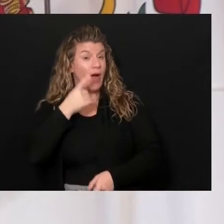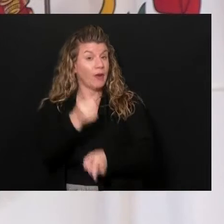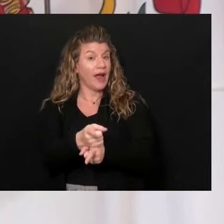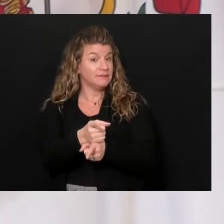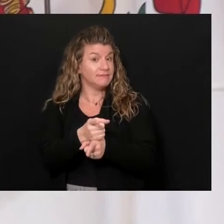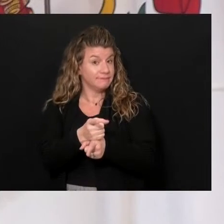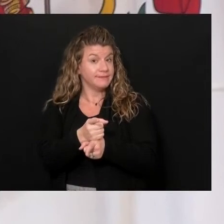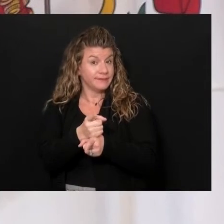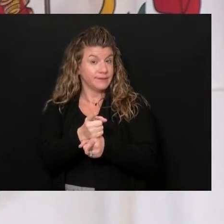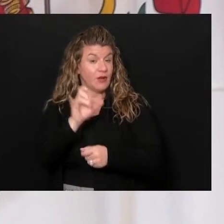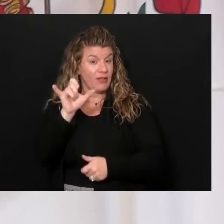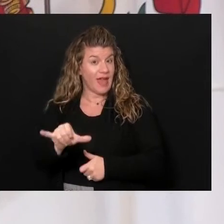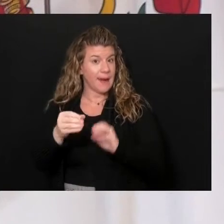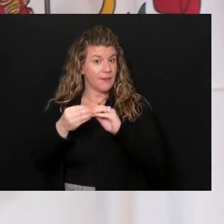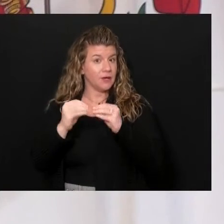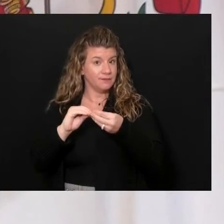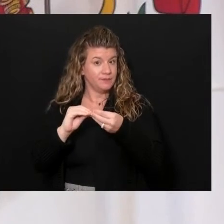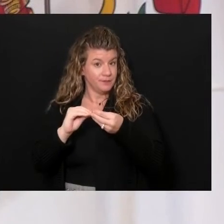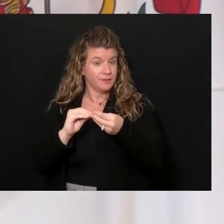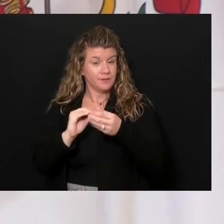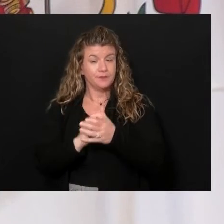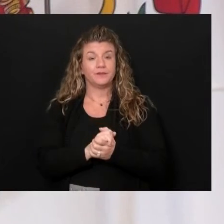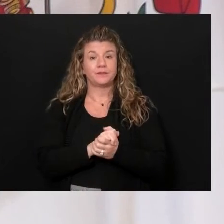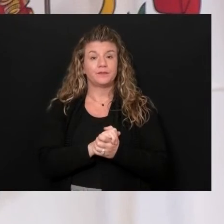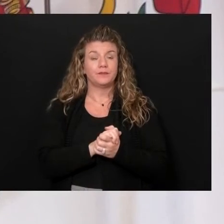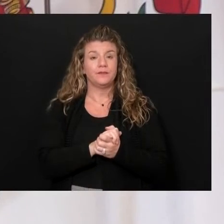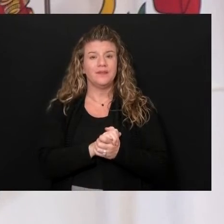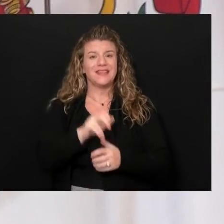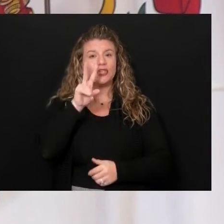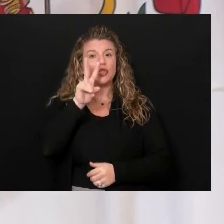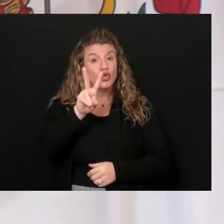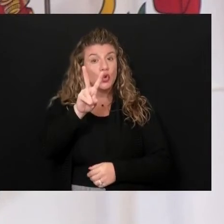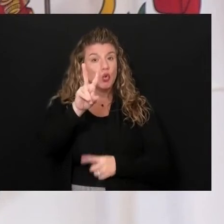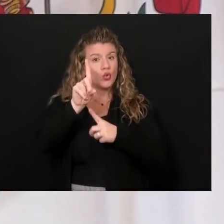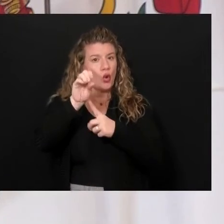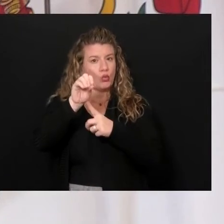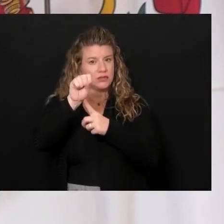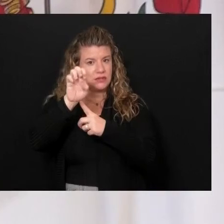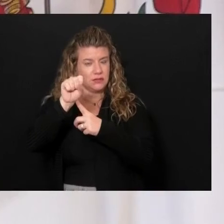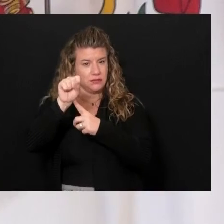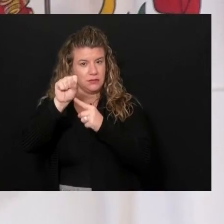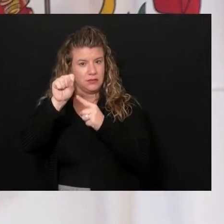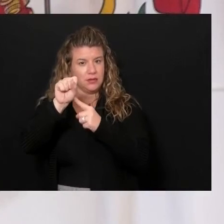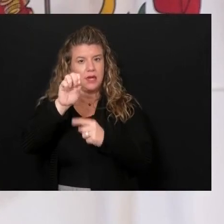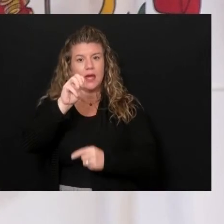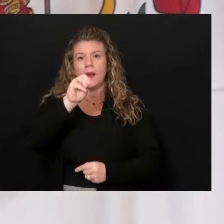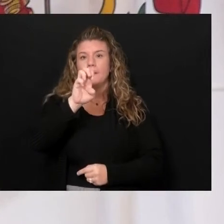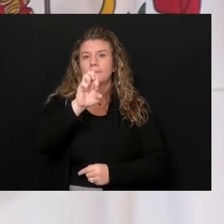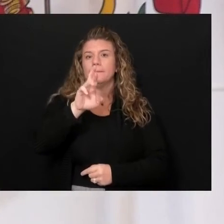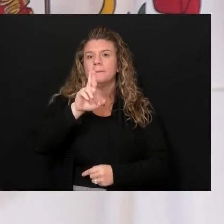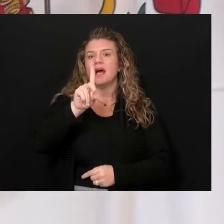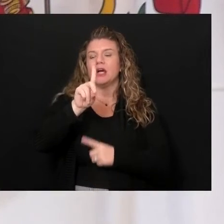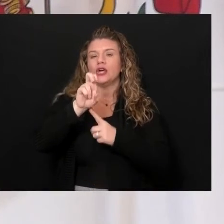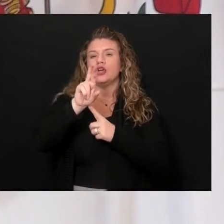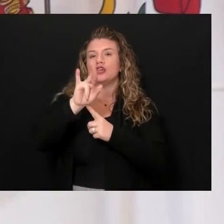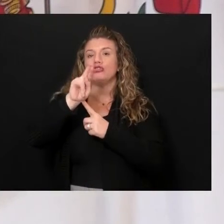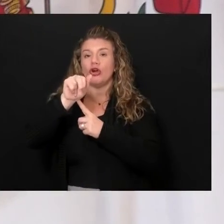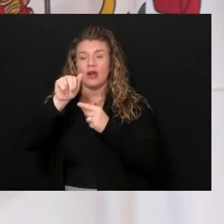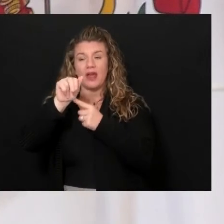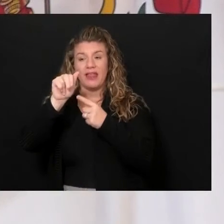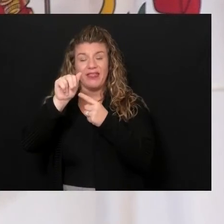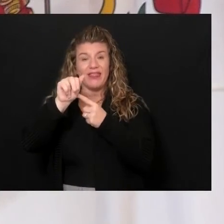that, and it's a 2-dose thing. Moderna is moving to